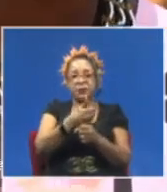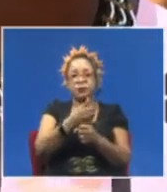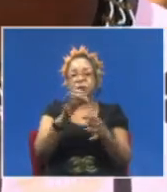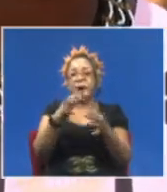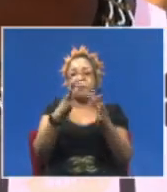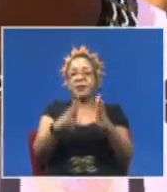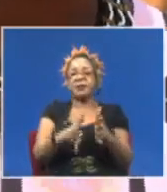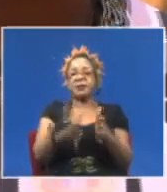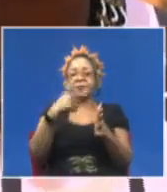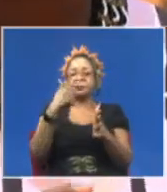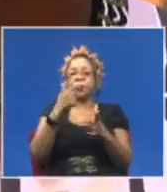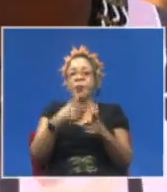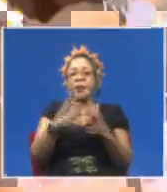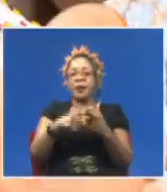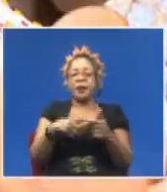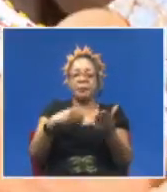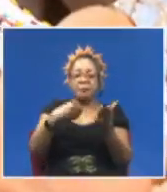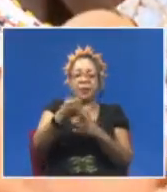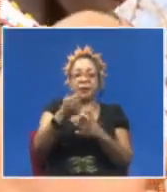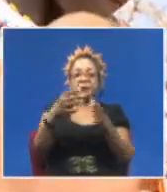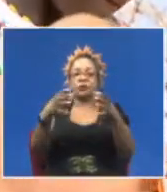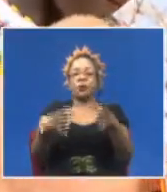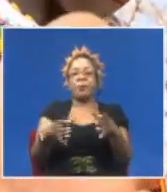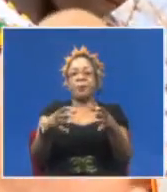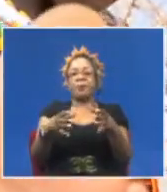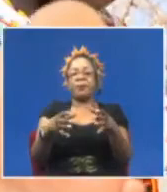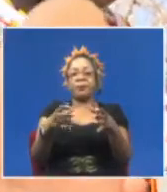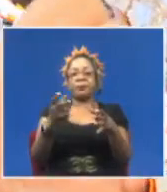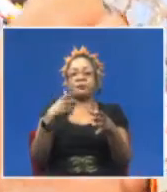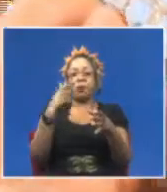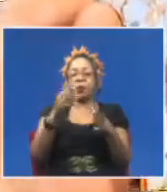who then pays her group network. We've opened